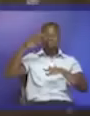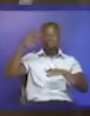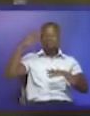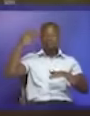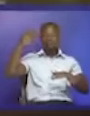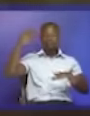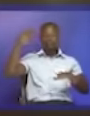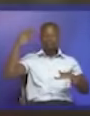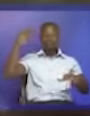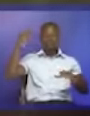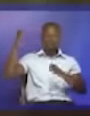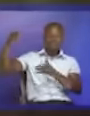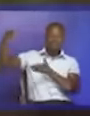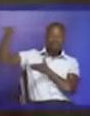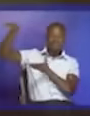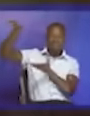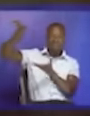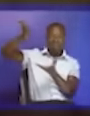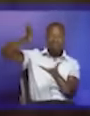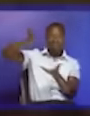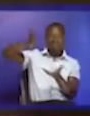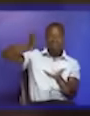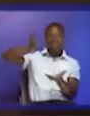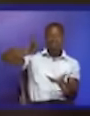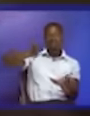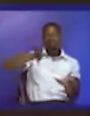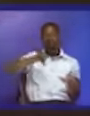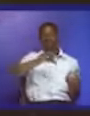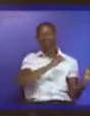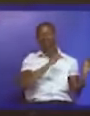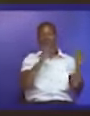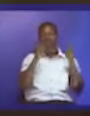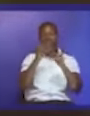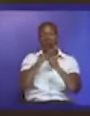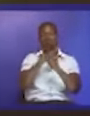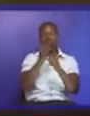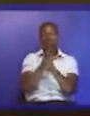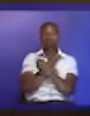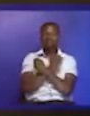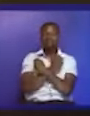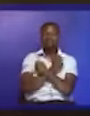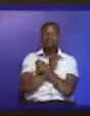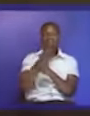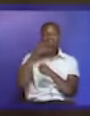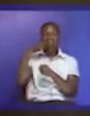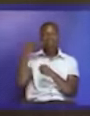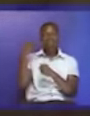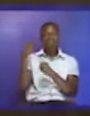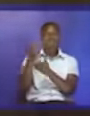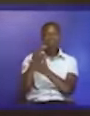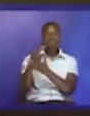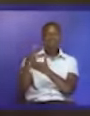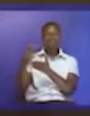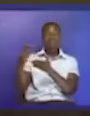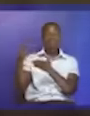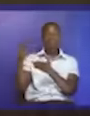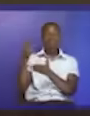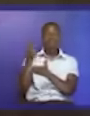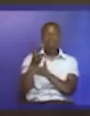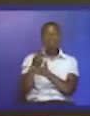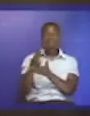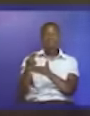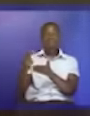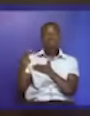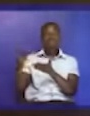Pour out your power and love as we sing holy, holy, holy. We'll